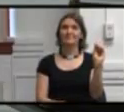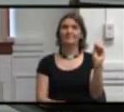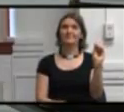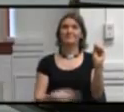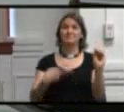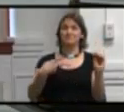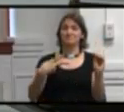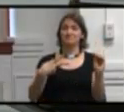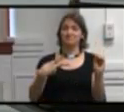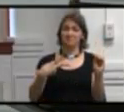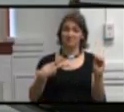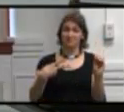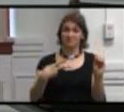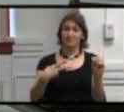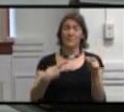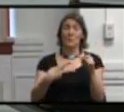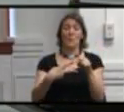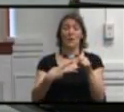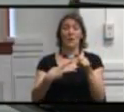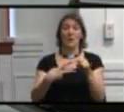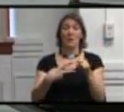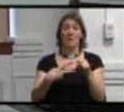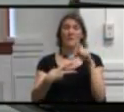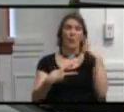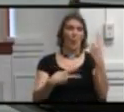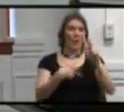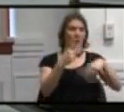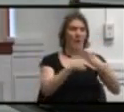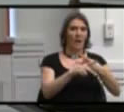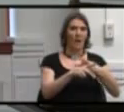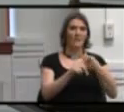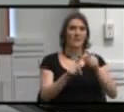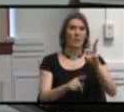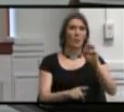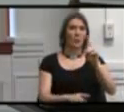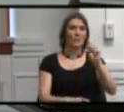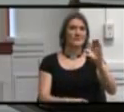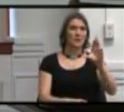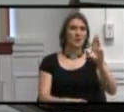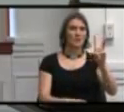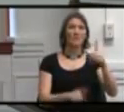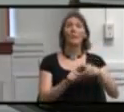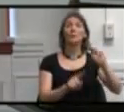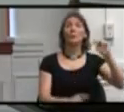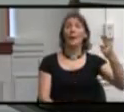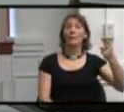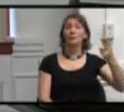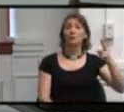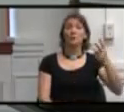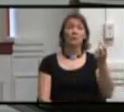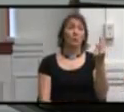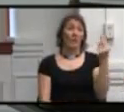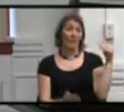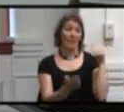they're, one was for one model from Woods CRW of Hooksett, New Hampshire, in the amount of